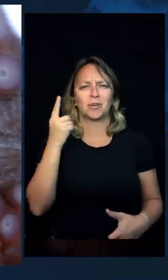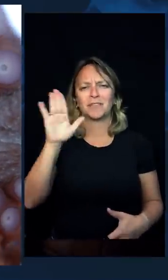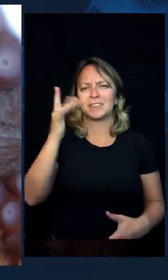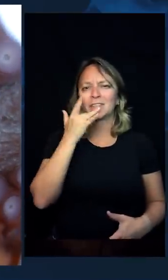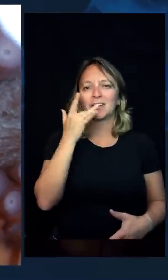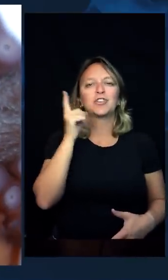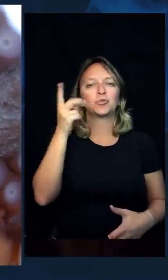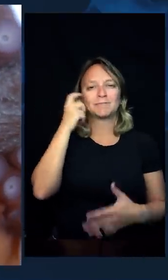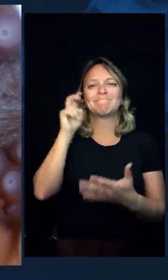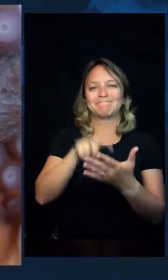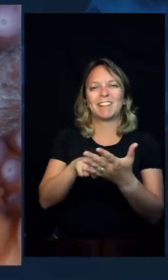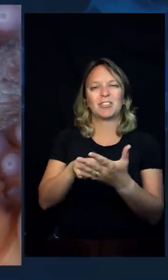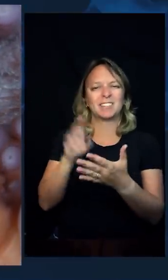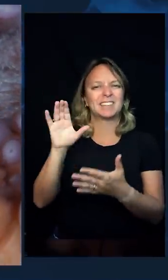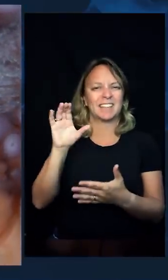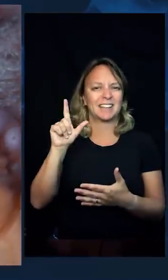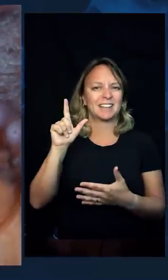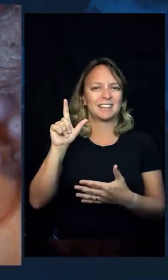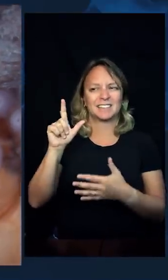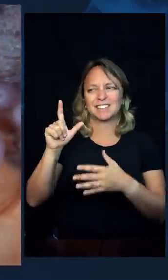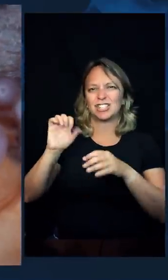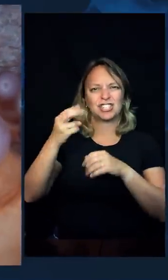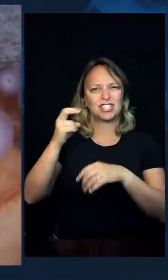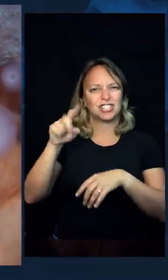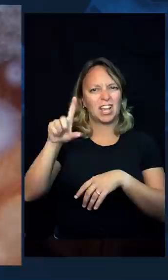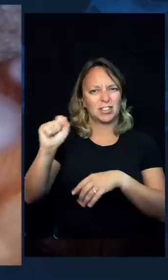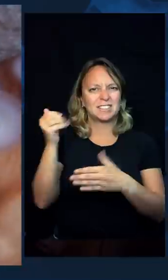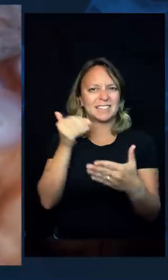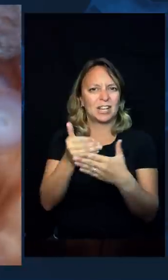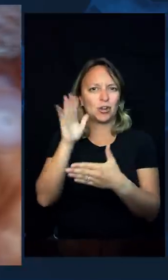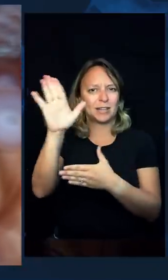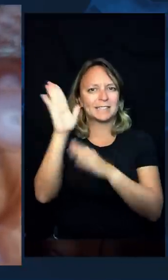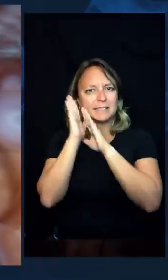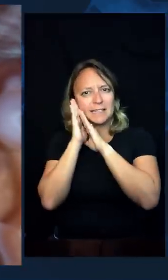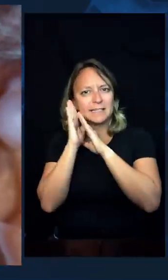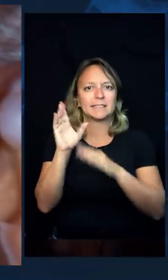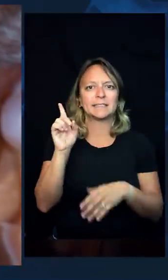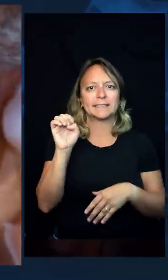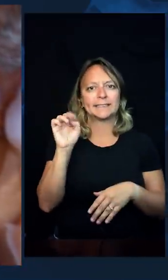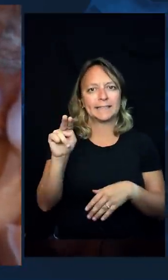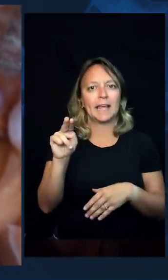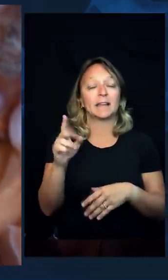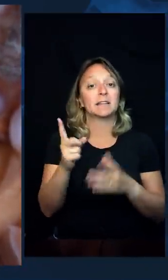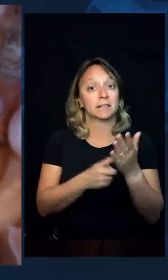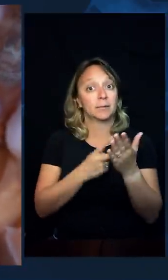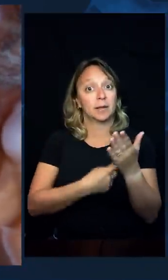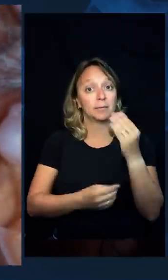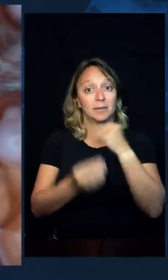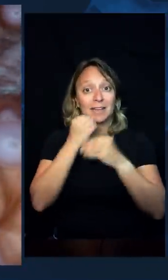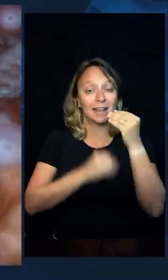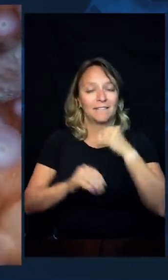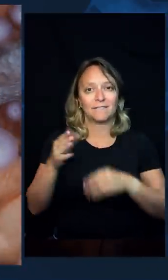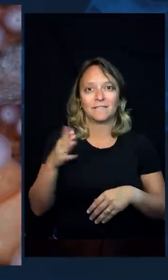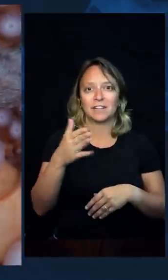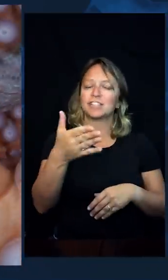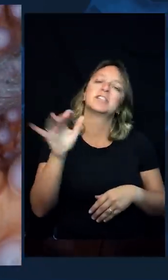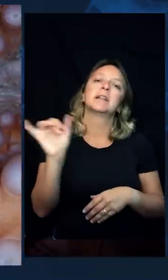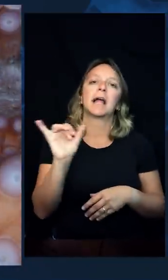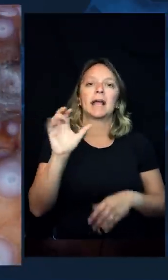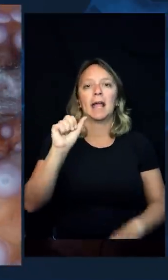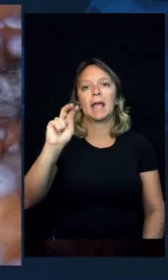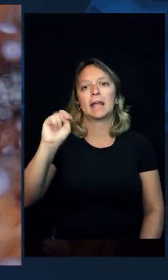going to be near his den and the crab shells that are near his den as well. And then sometimes they will eat fish, so such as anchovies and